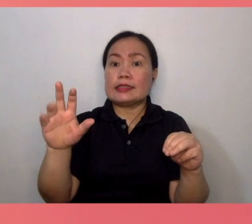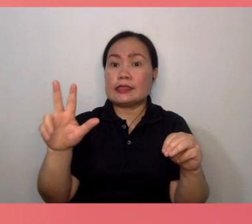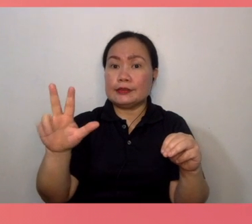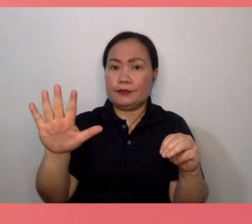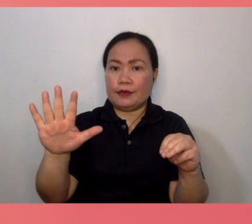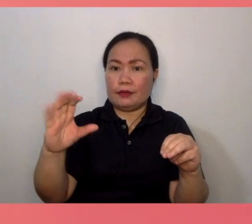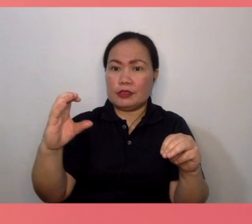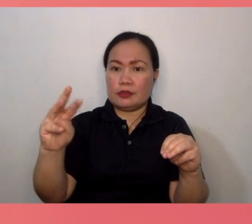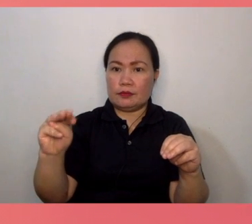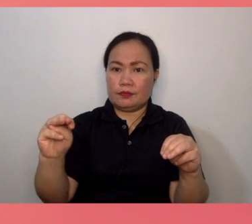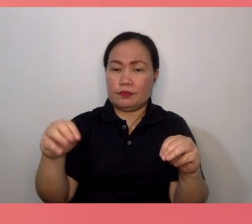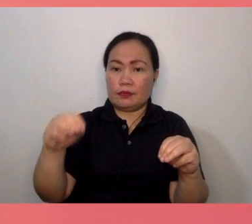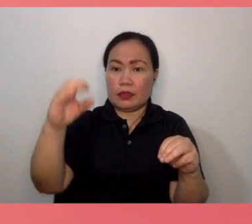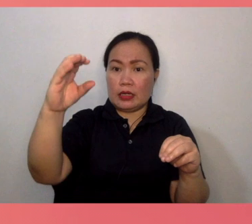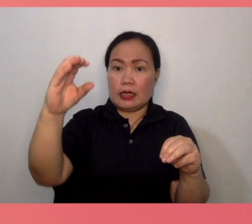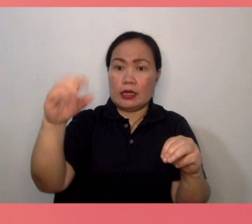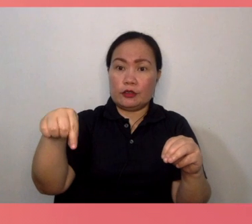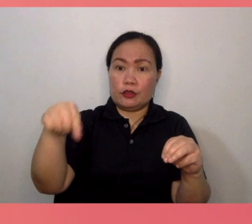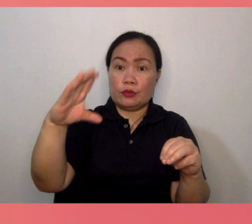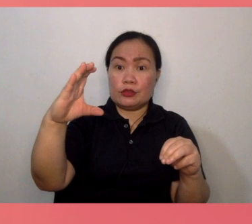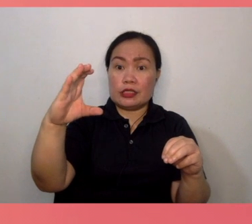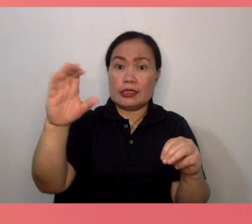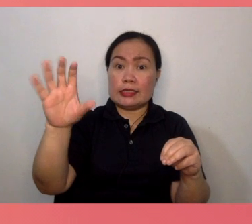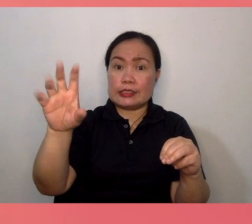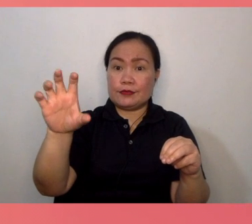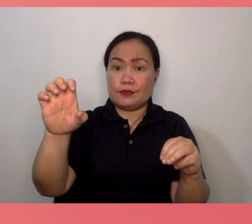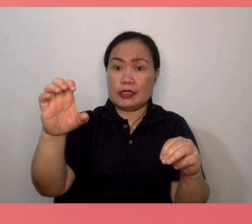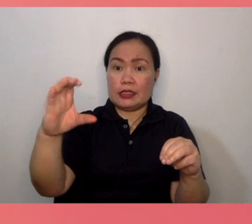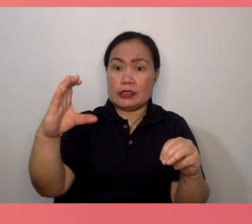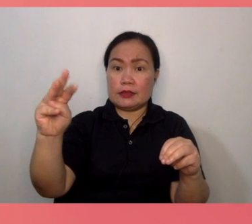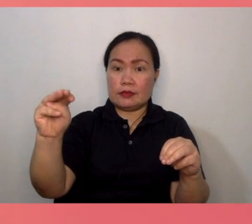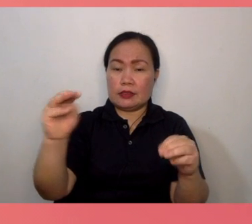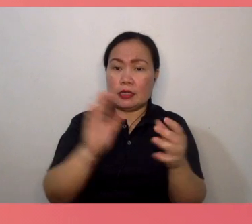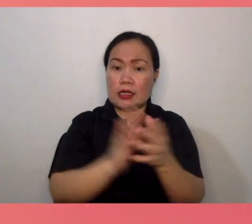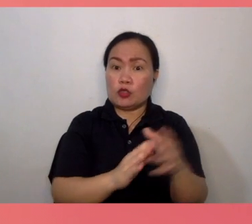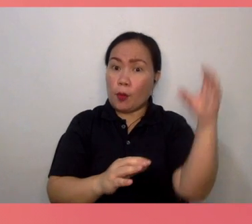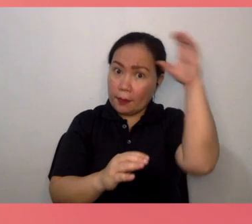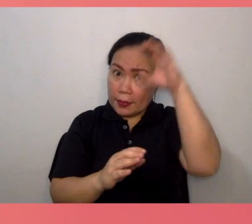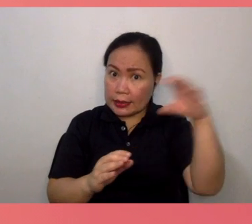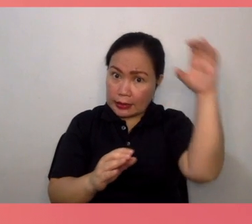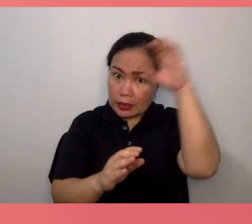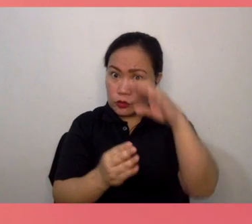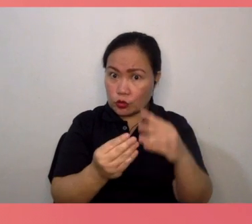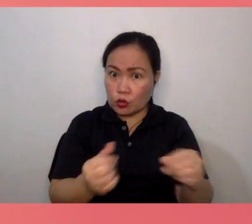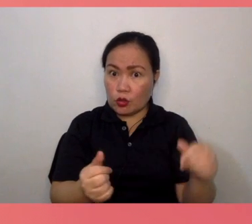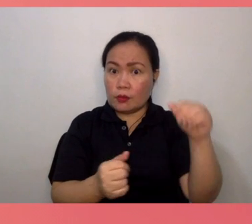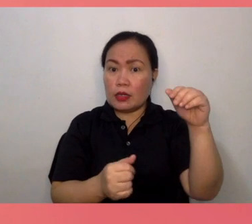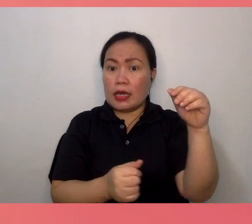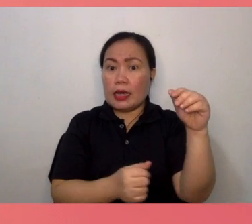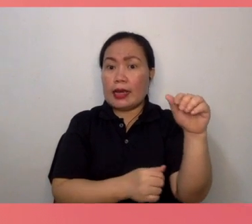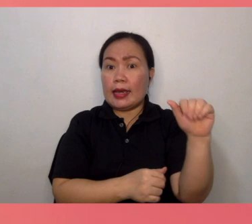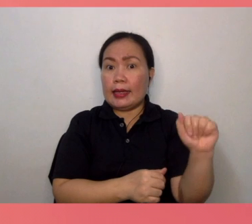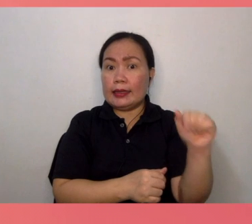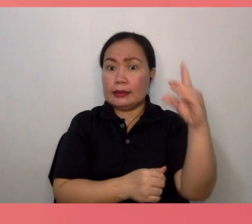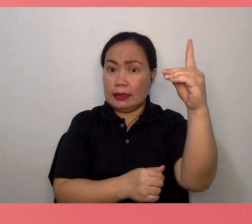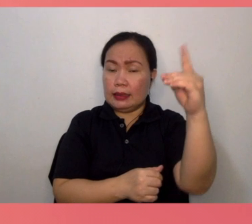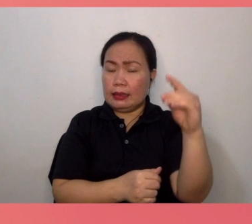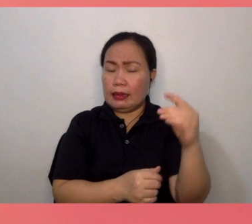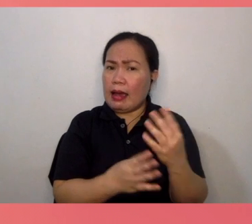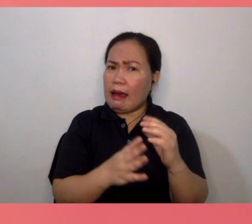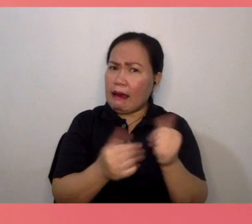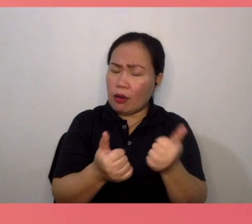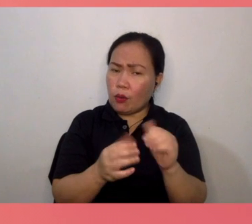centimeters, your QC is 15. So, ang pinapahanap sa atin is AD, itong buo. So, paano